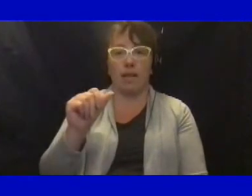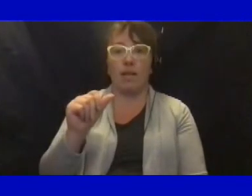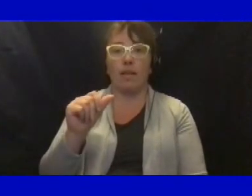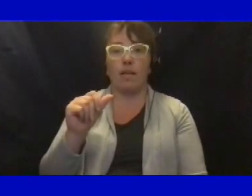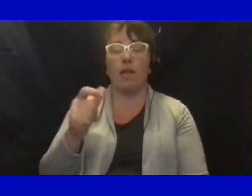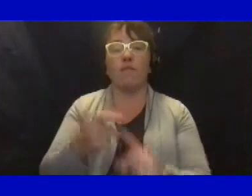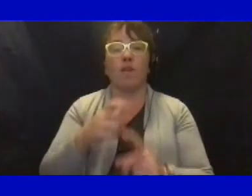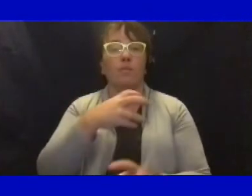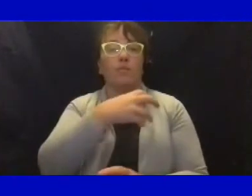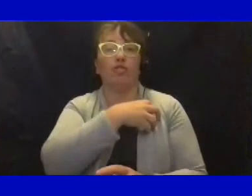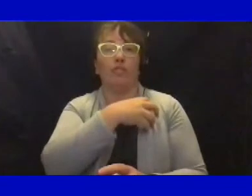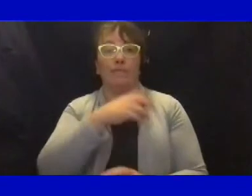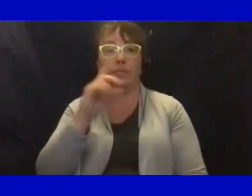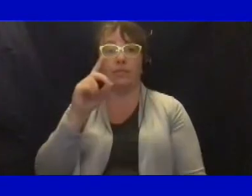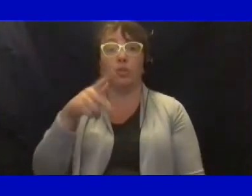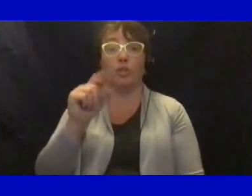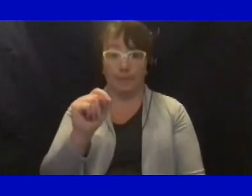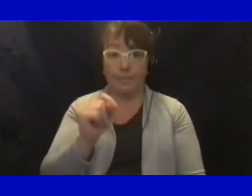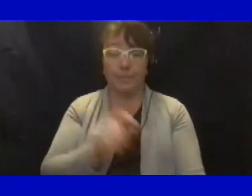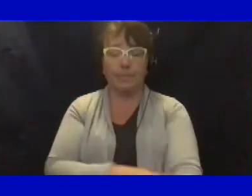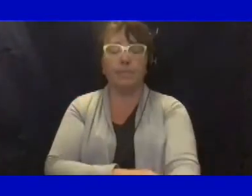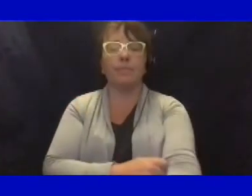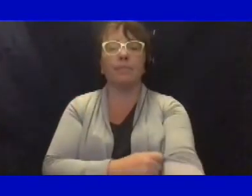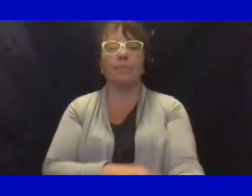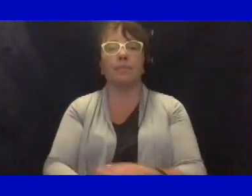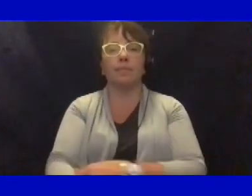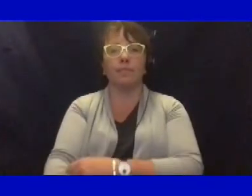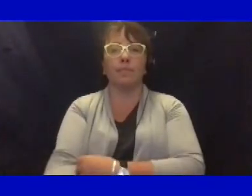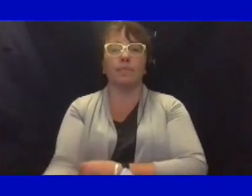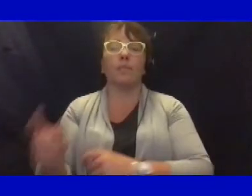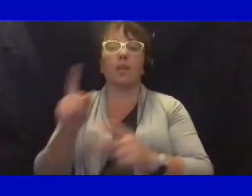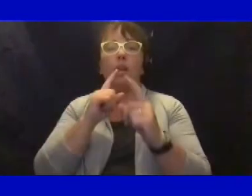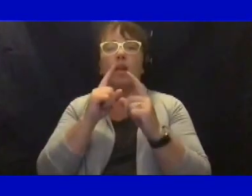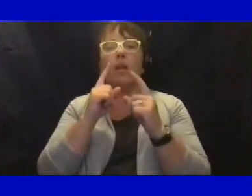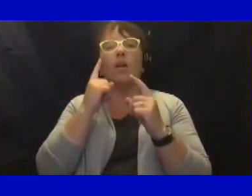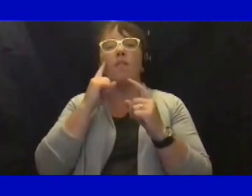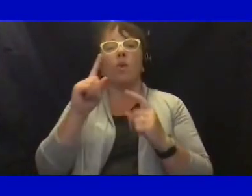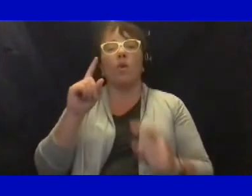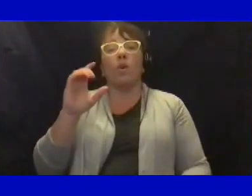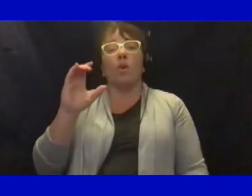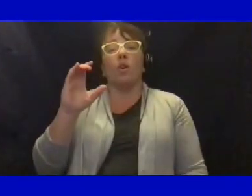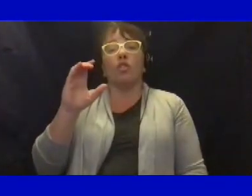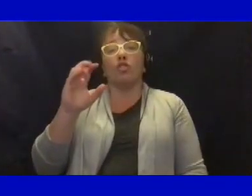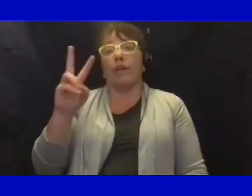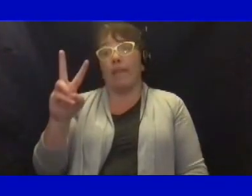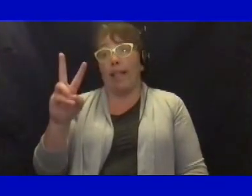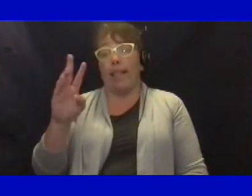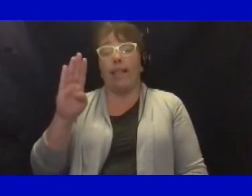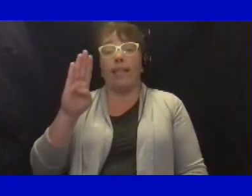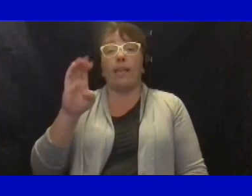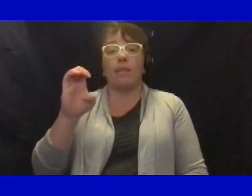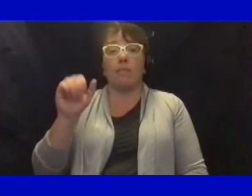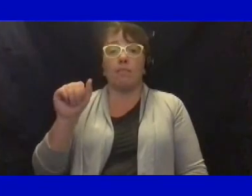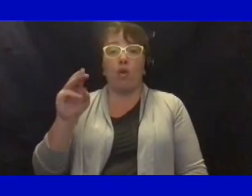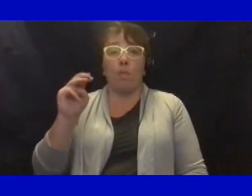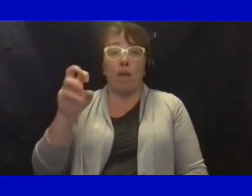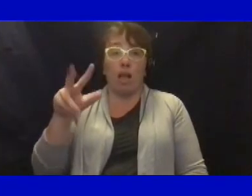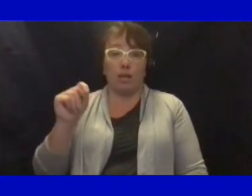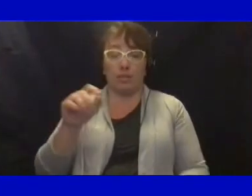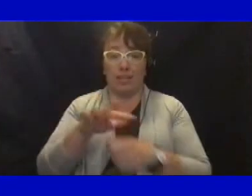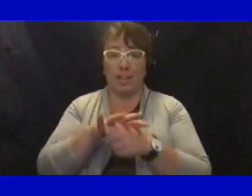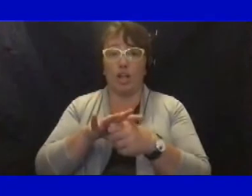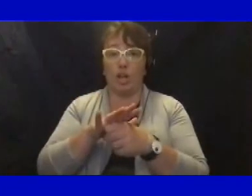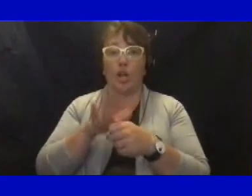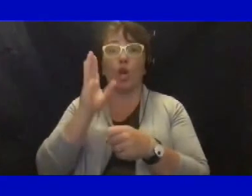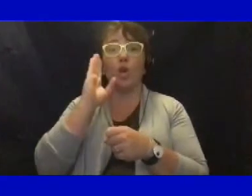evacuations and road closures. In the Cherry Valley, Beaumont area, we have several areas that we're going to be